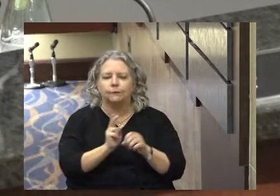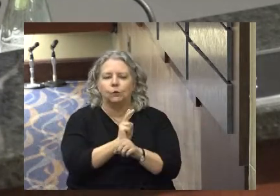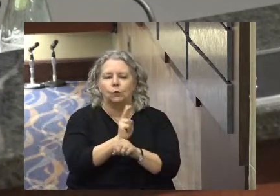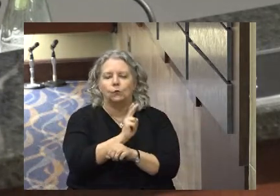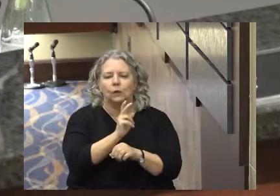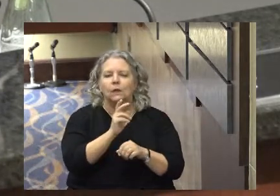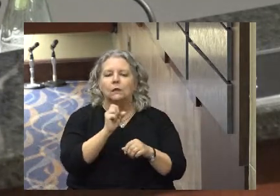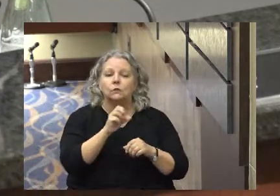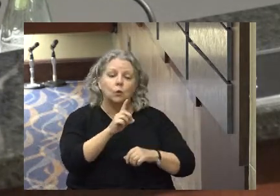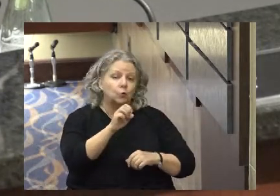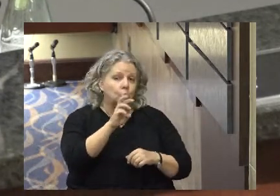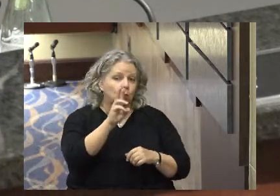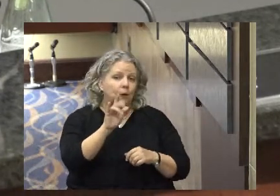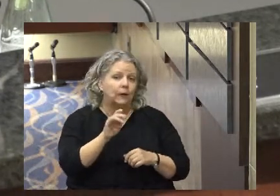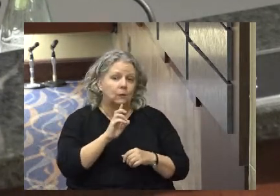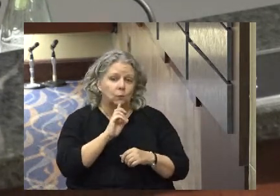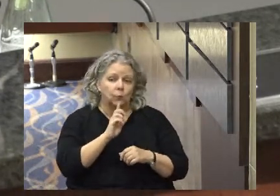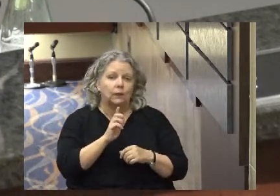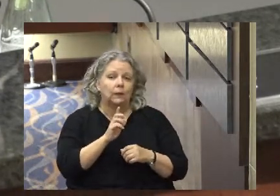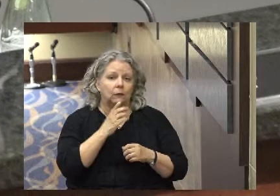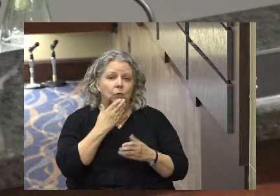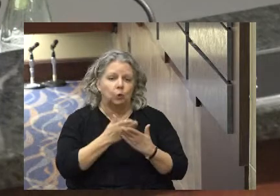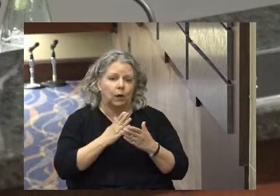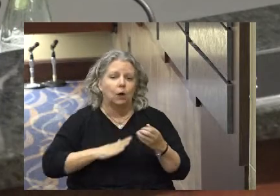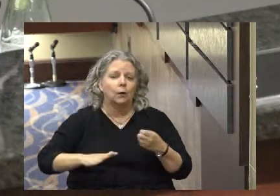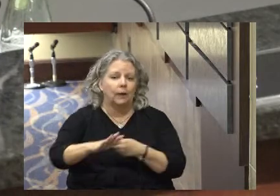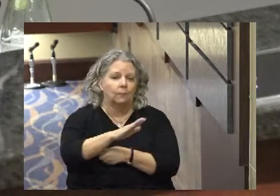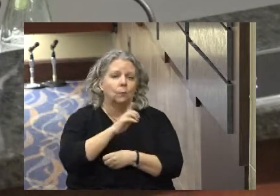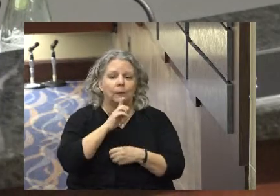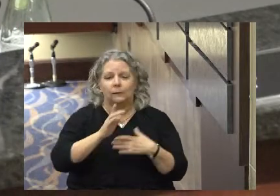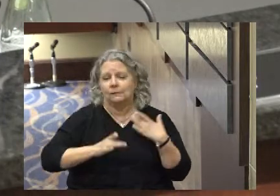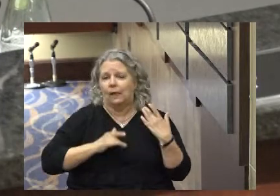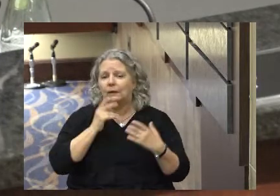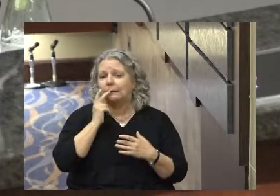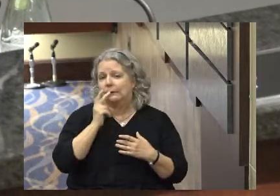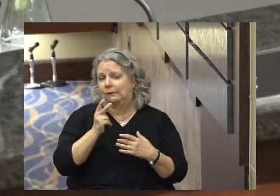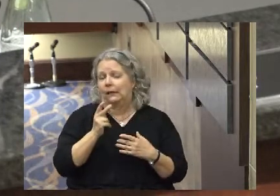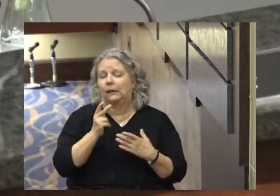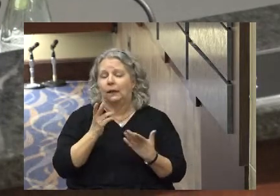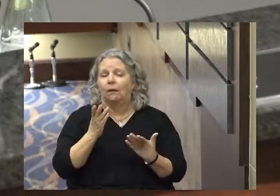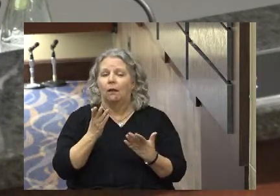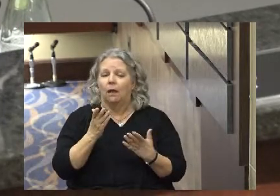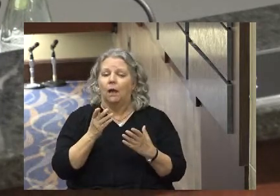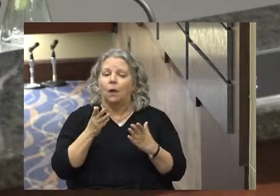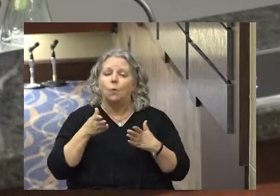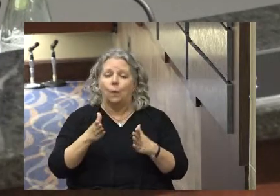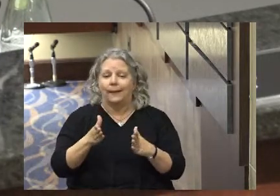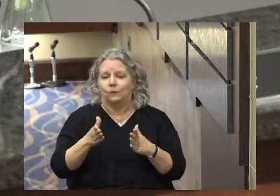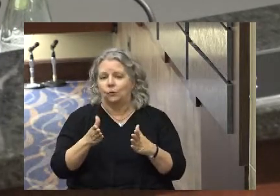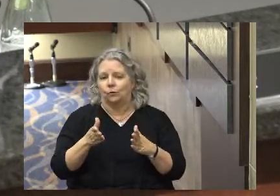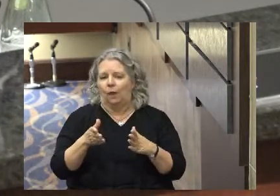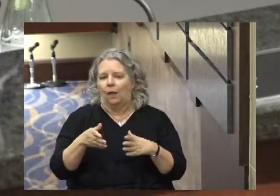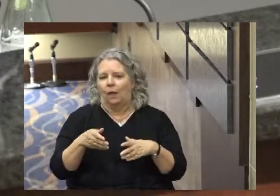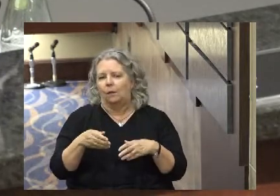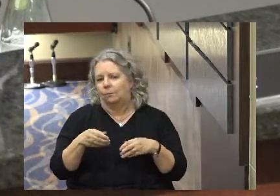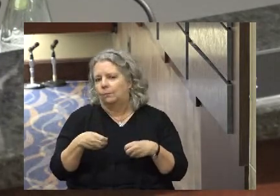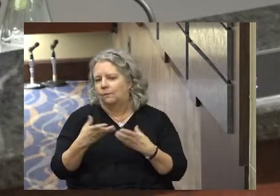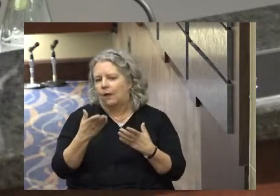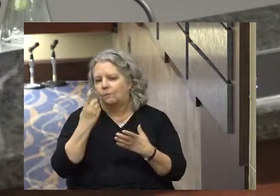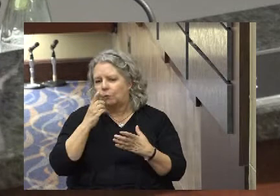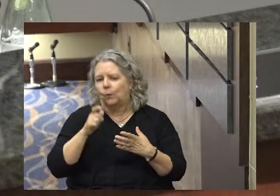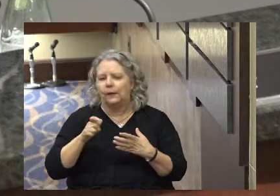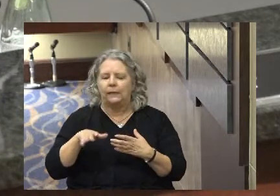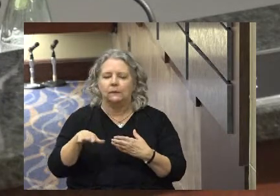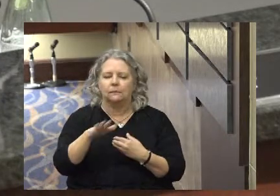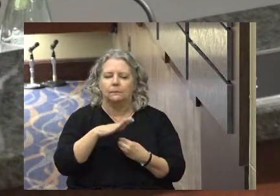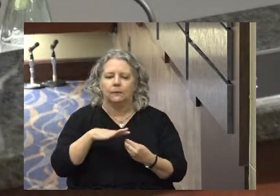new way to meet residents' needs. I am very excited to see what Monica gets into in terms of